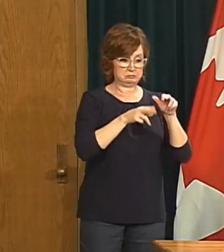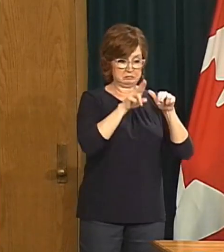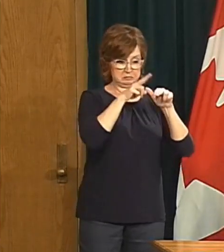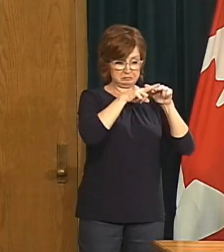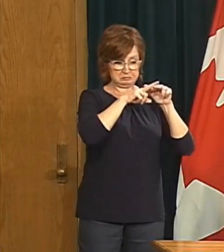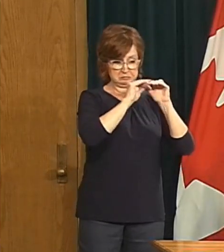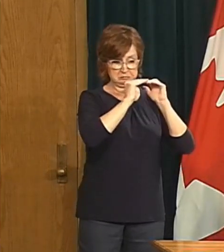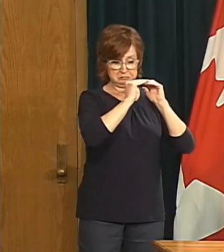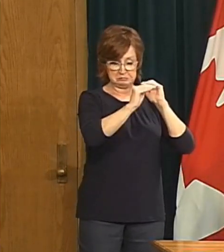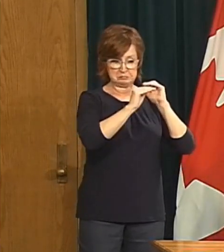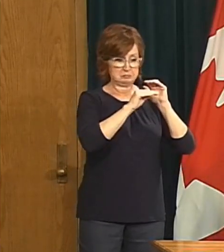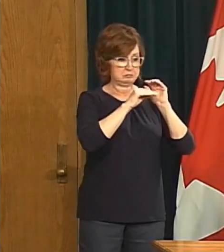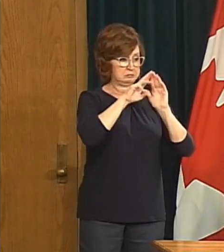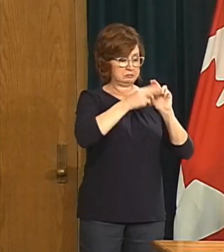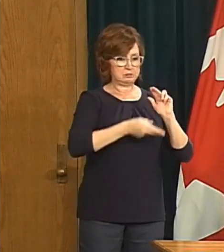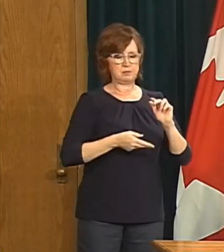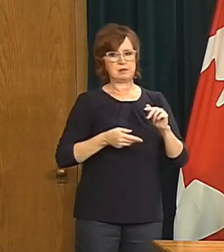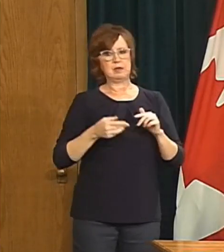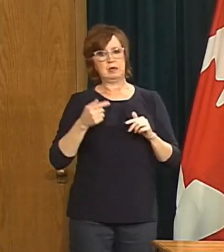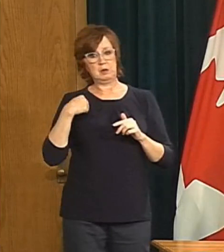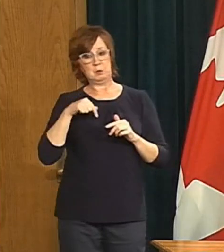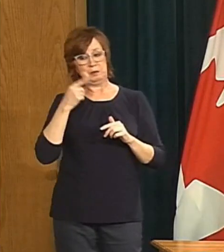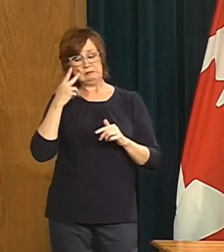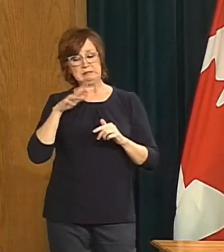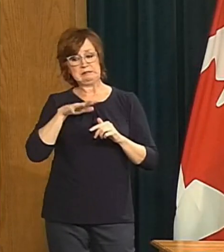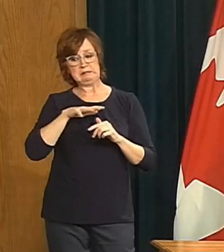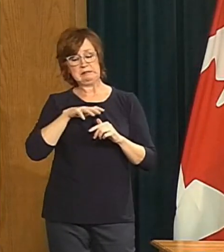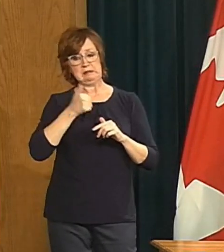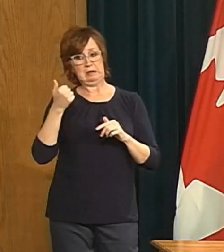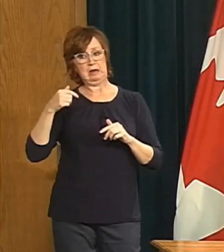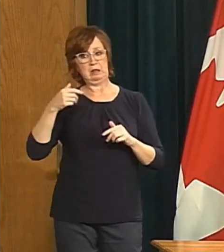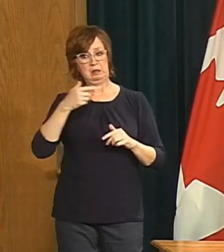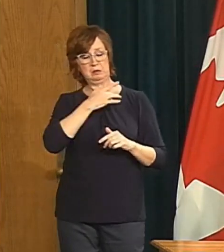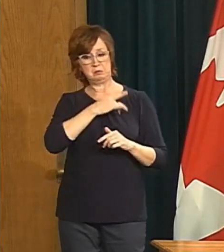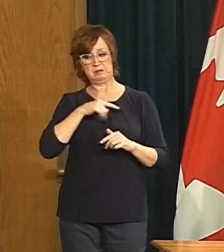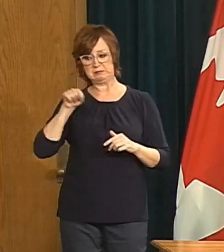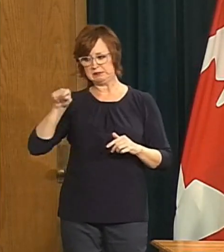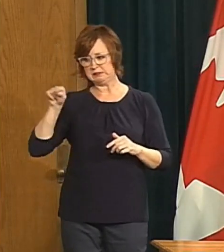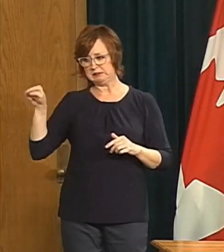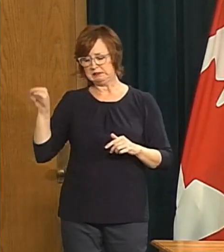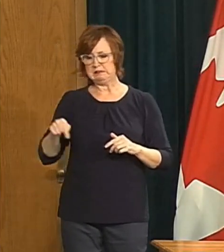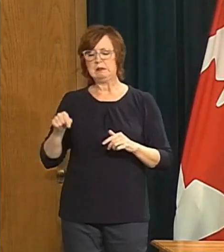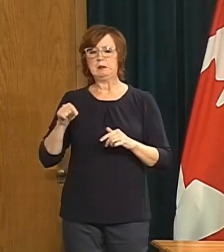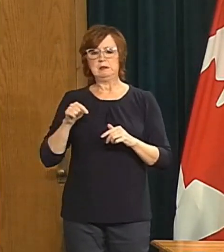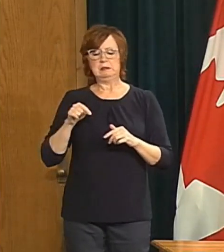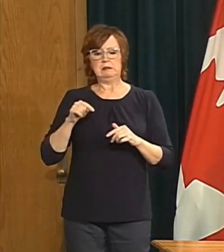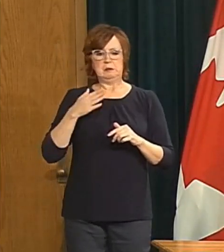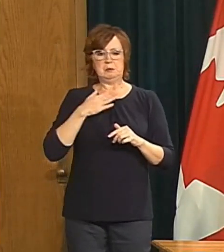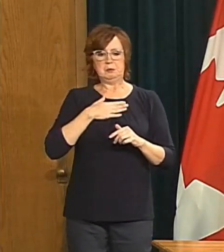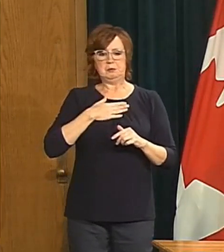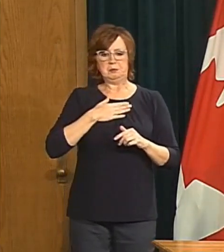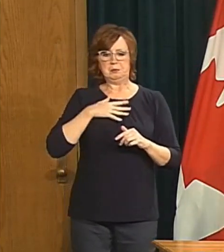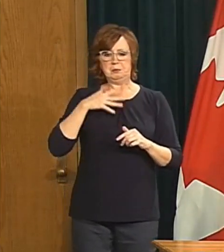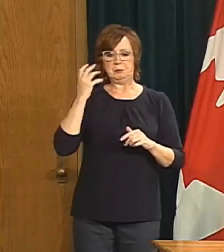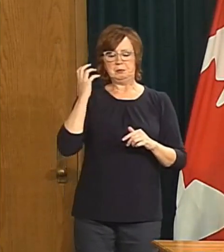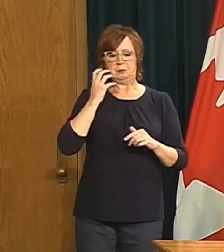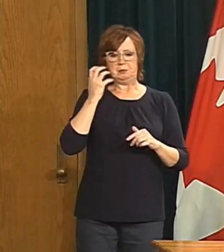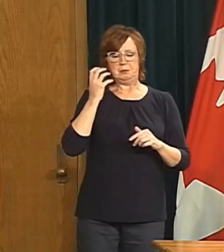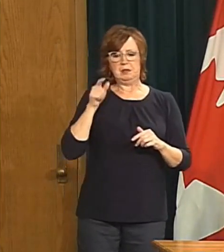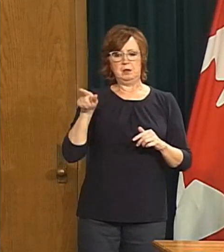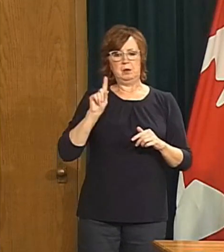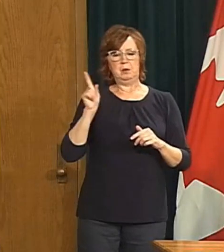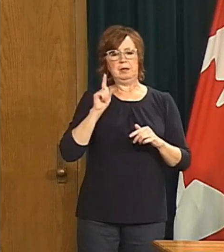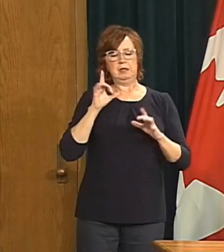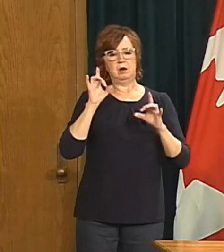many parts of Canada, a lot of the transmission is within long-term care facilities. So while that's very tragic and very concerning, and we need to do